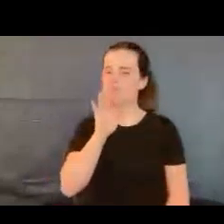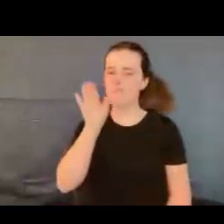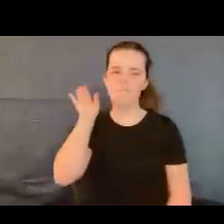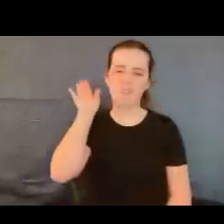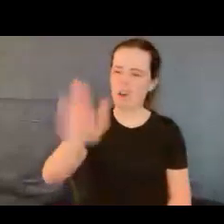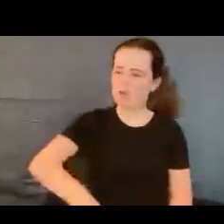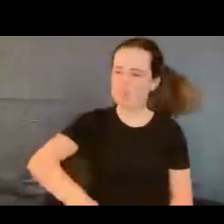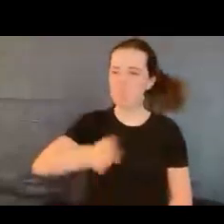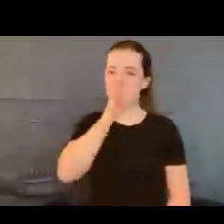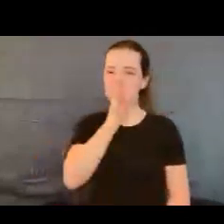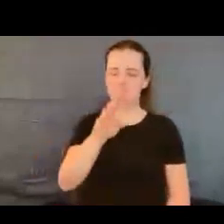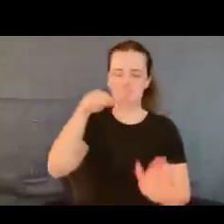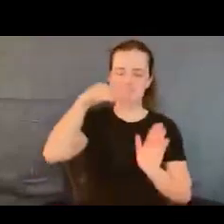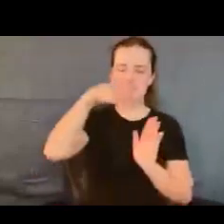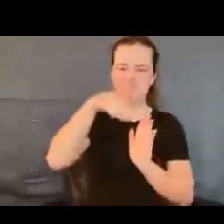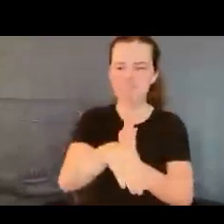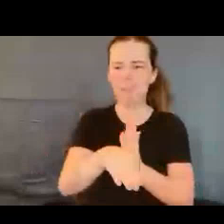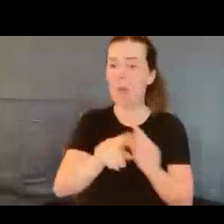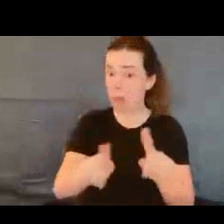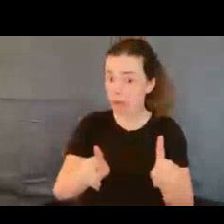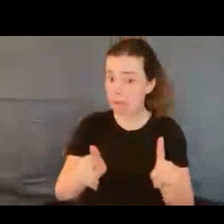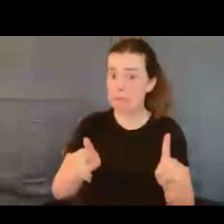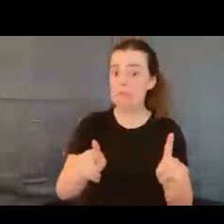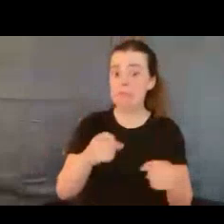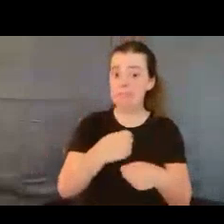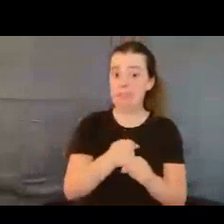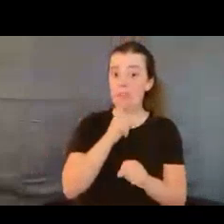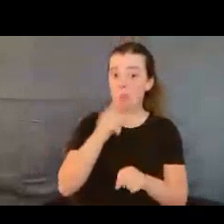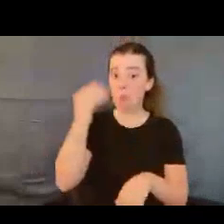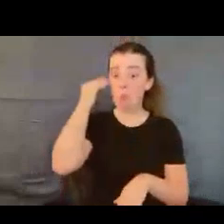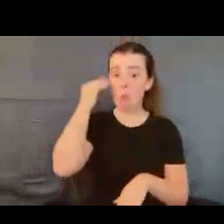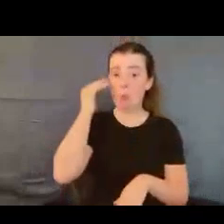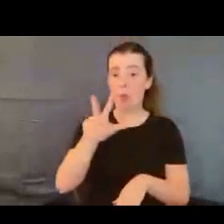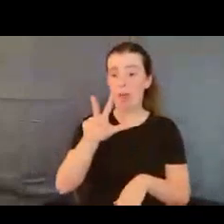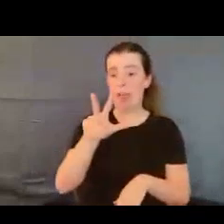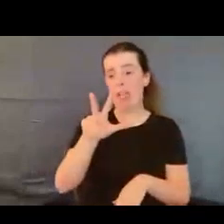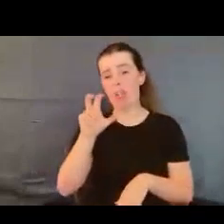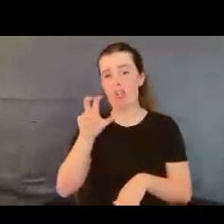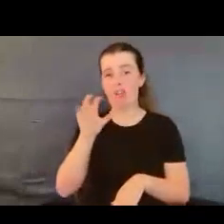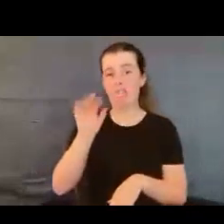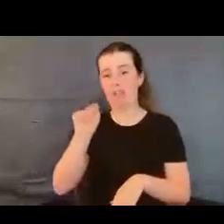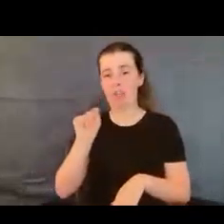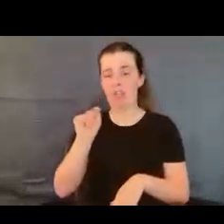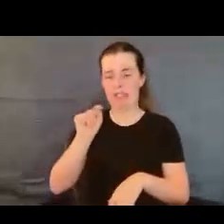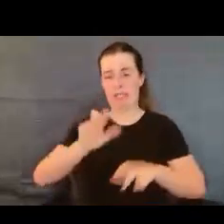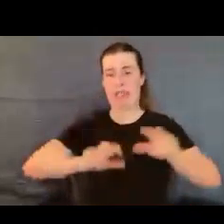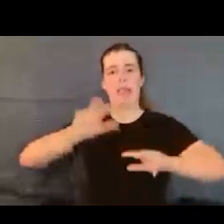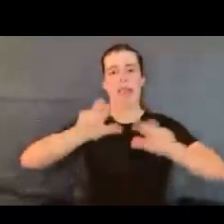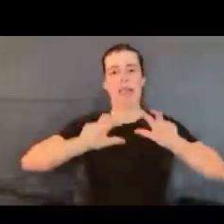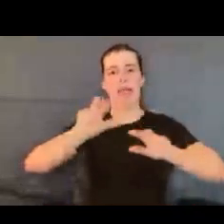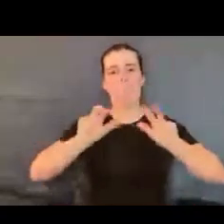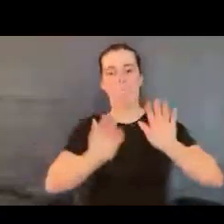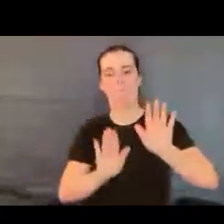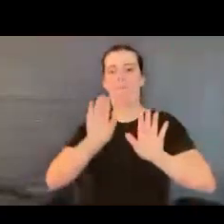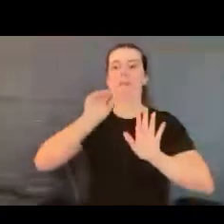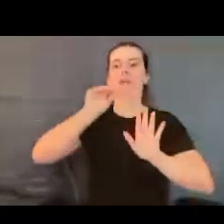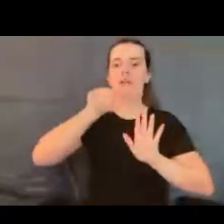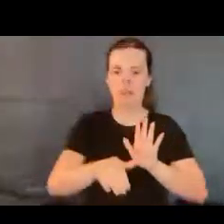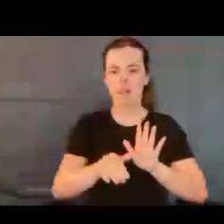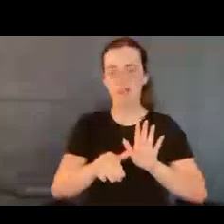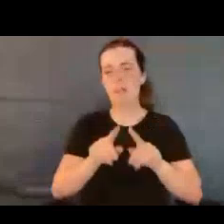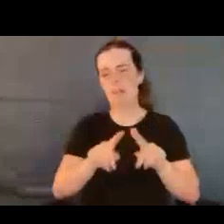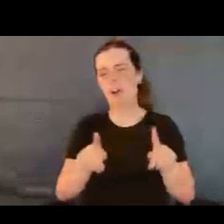this, pretty notable three to 400 foot climb. Again, you'll get through the climb, just keep chugging along, but it can be a little bit